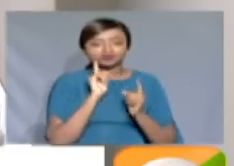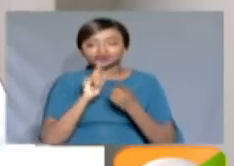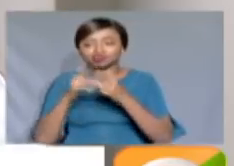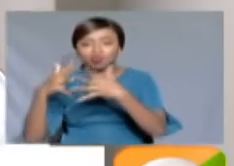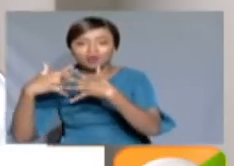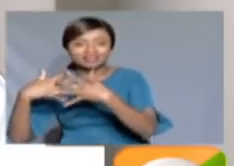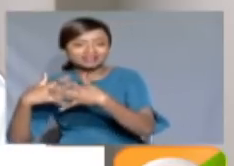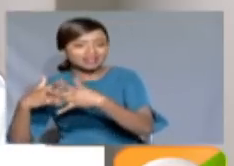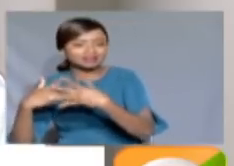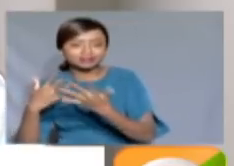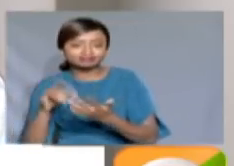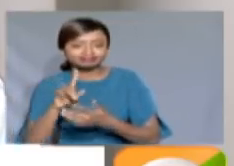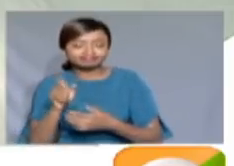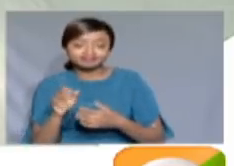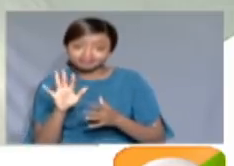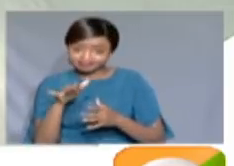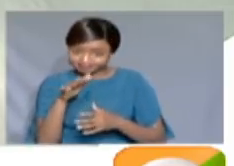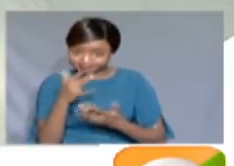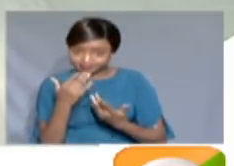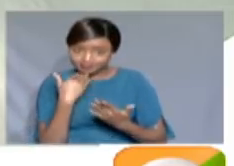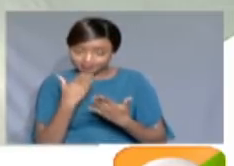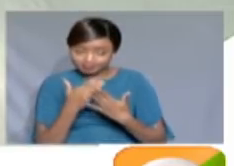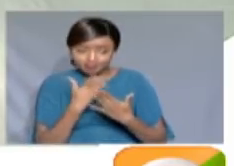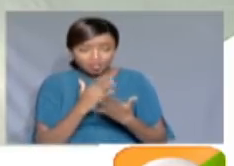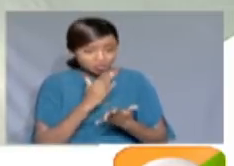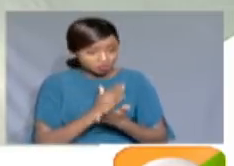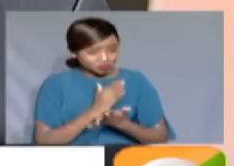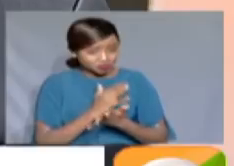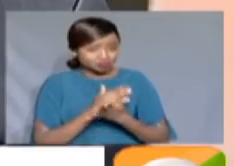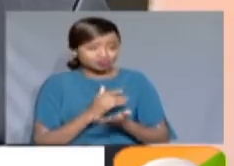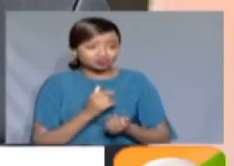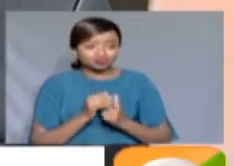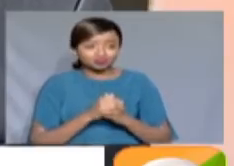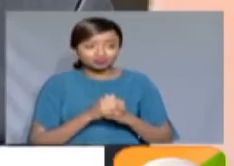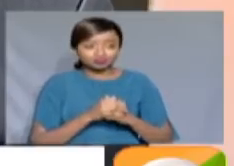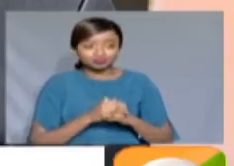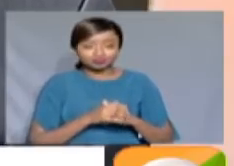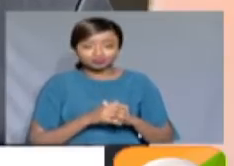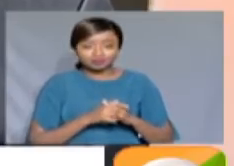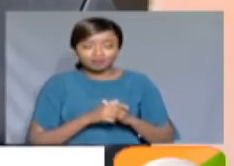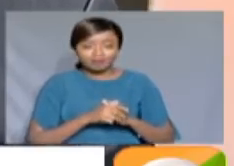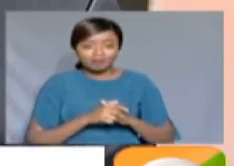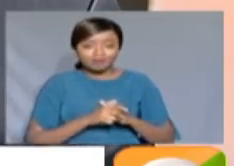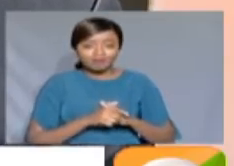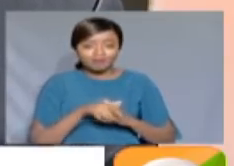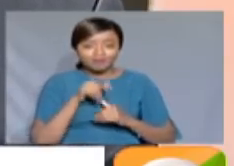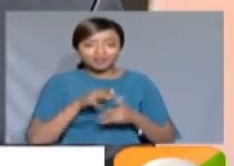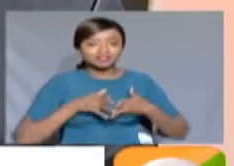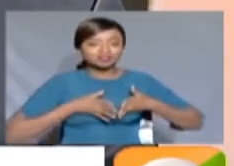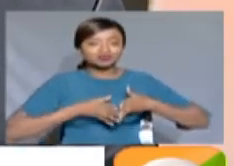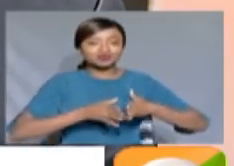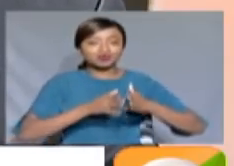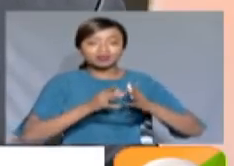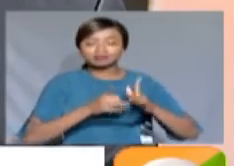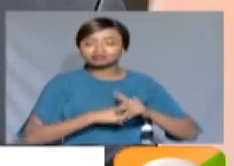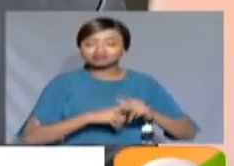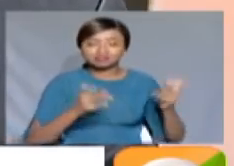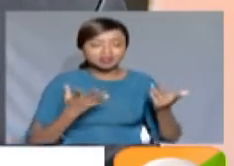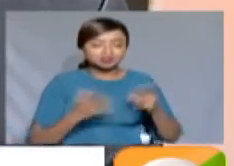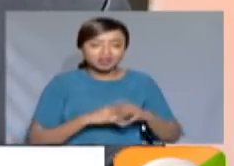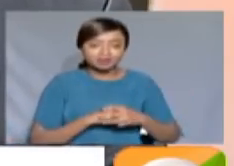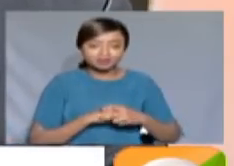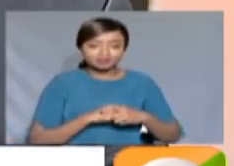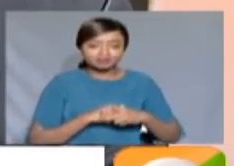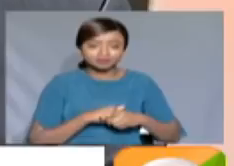Let's paint a picture. Thank you so much. I think it's good to say that the expressway is actually not even starting at JKIA.